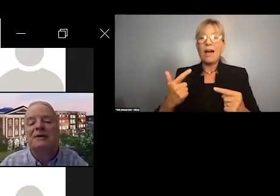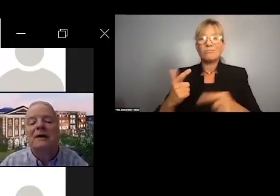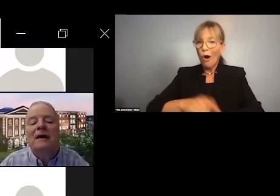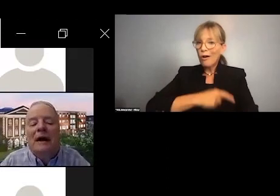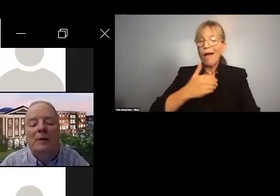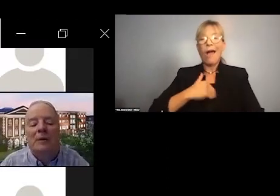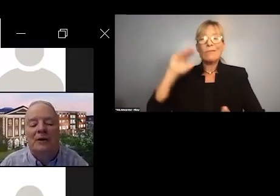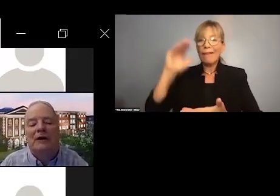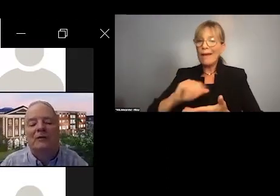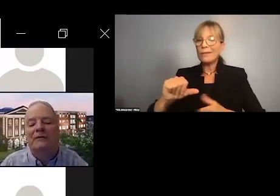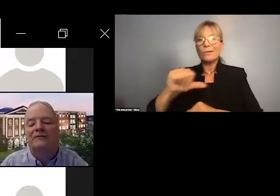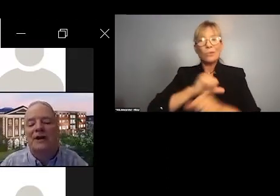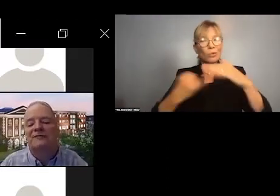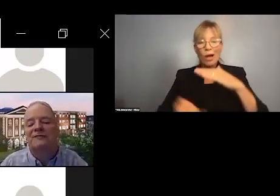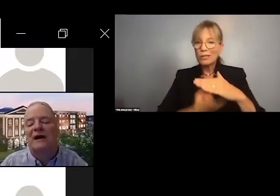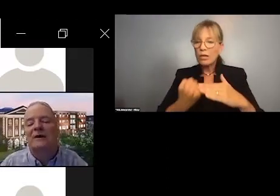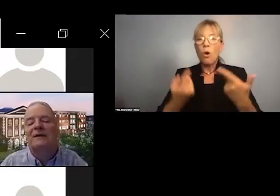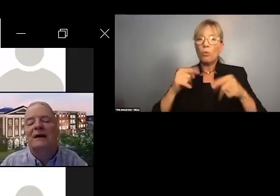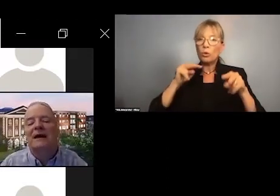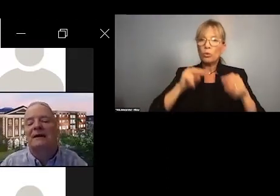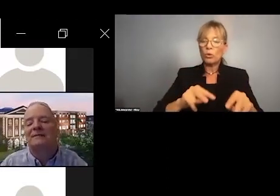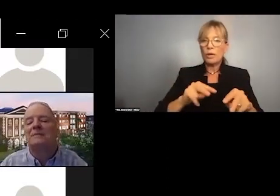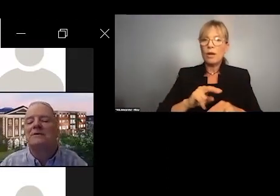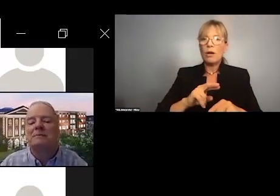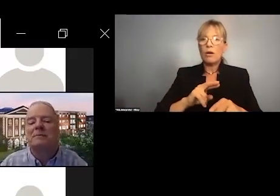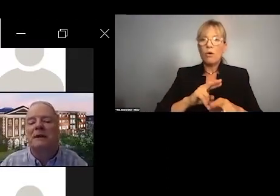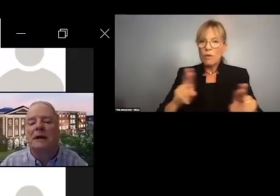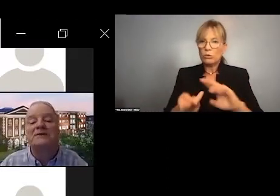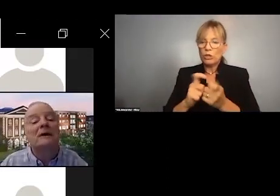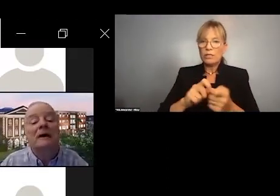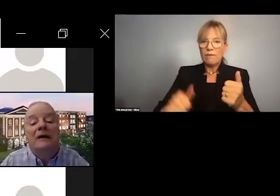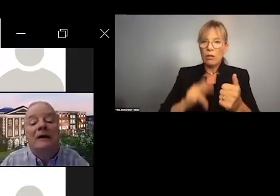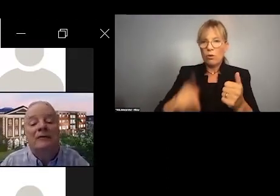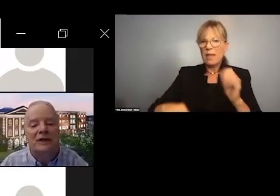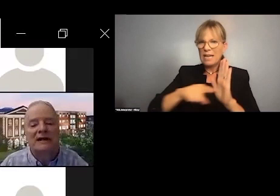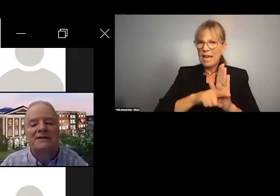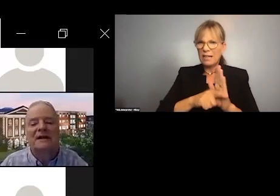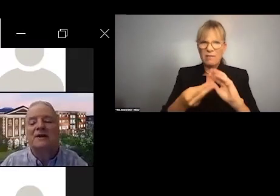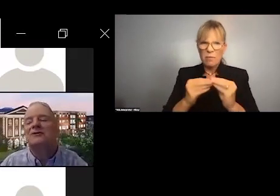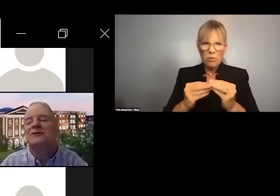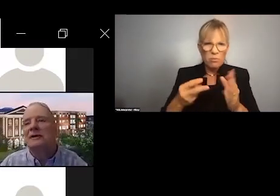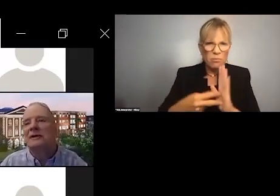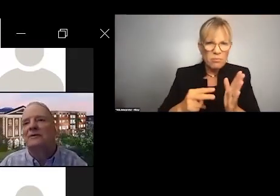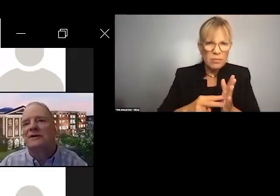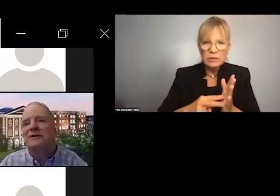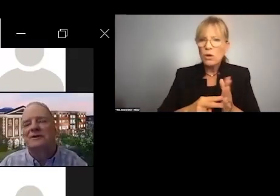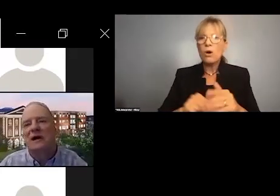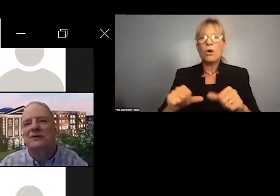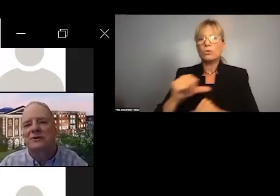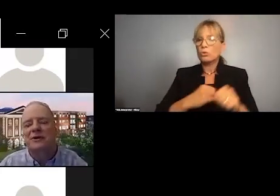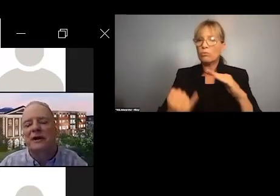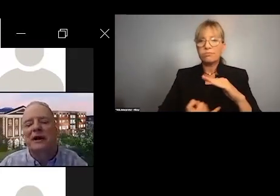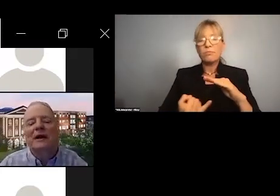social isolation. When we look at rate of change follow-up, that negative number simply means social isolation